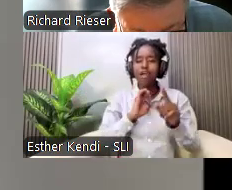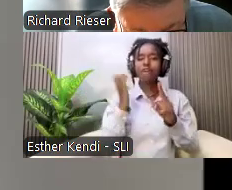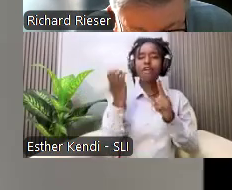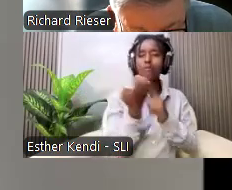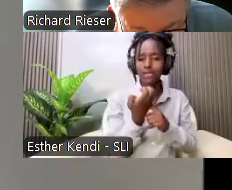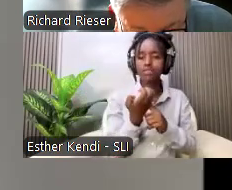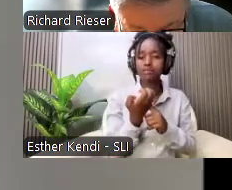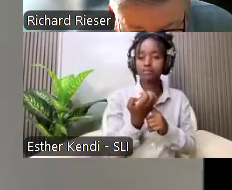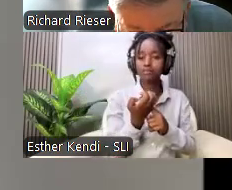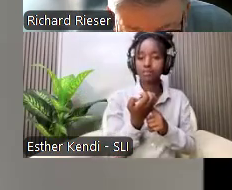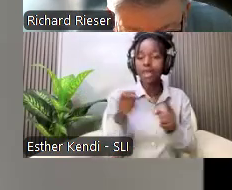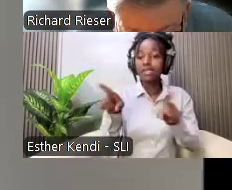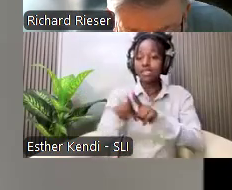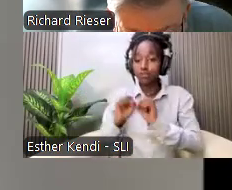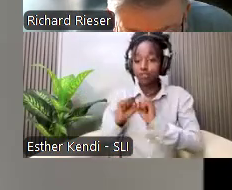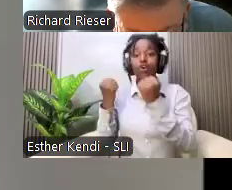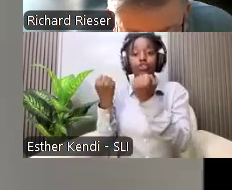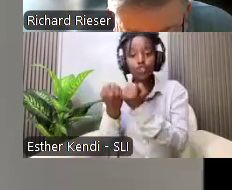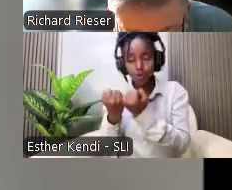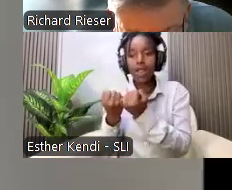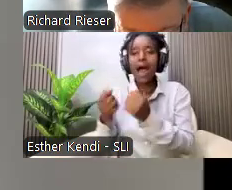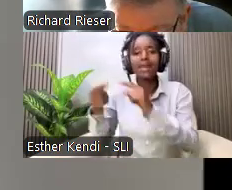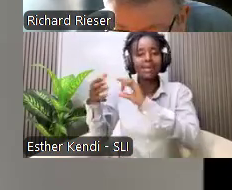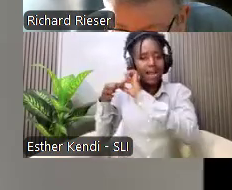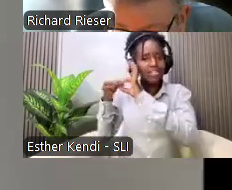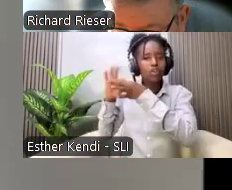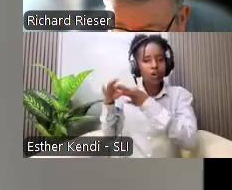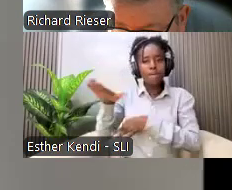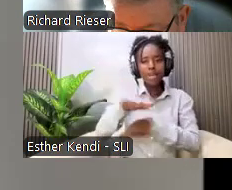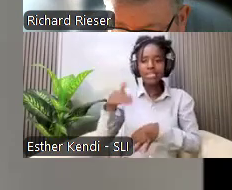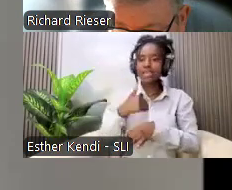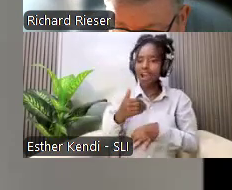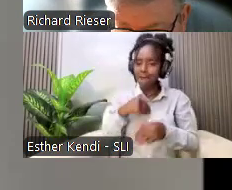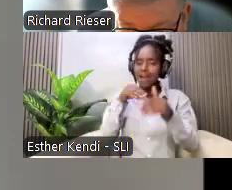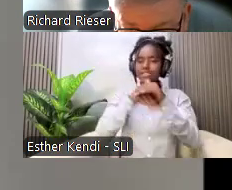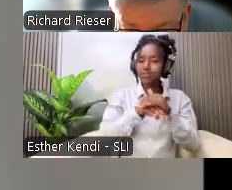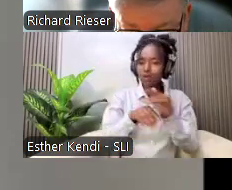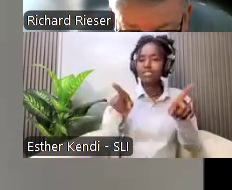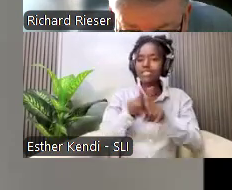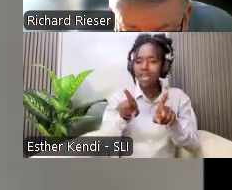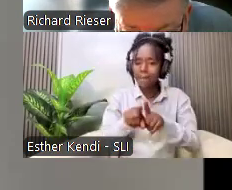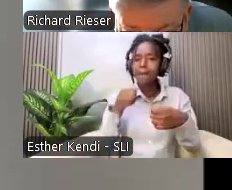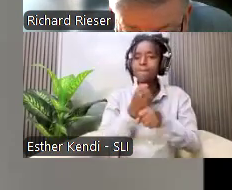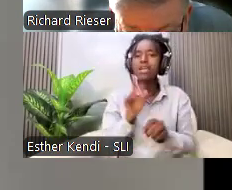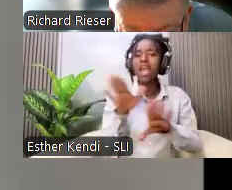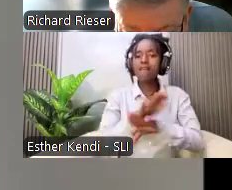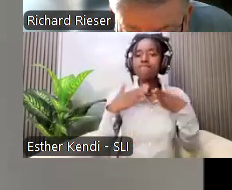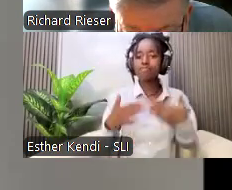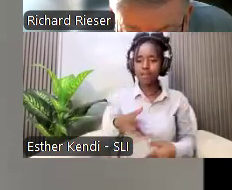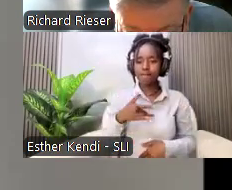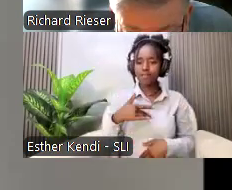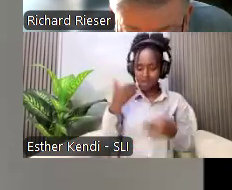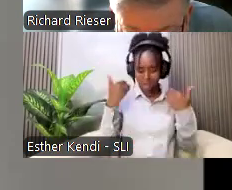physically, but socially and culturally, where everyone feels that they belong. A key area that we must